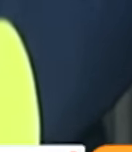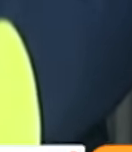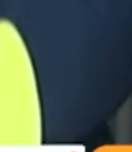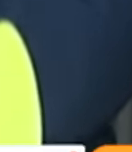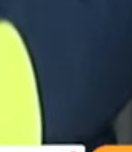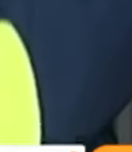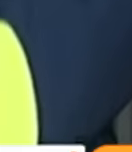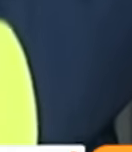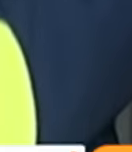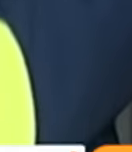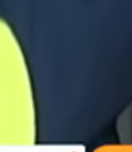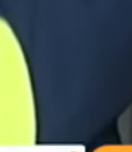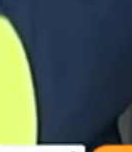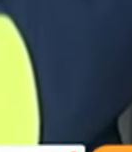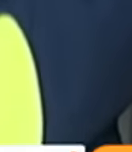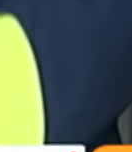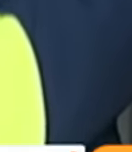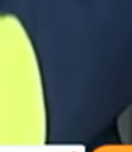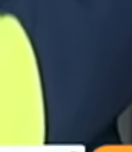because we have the